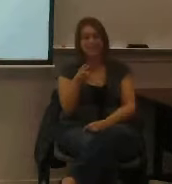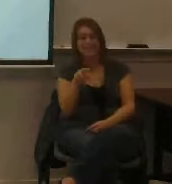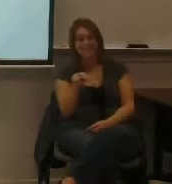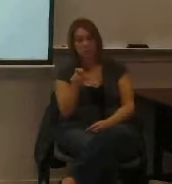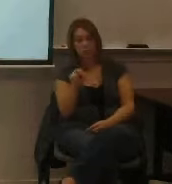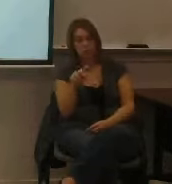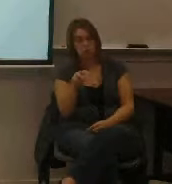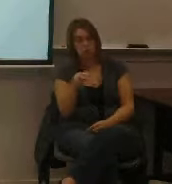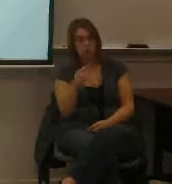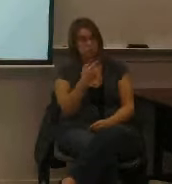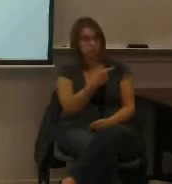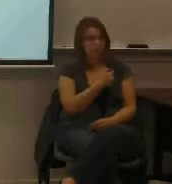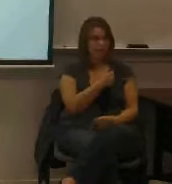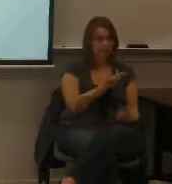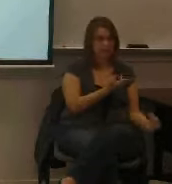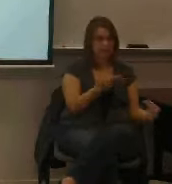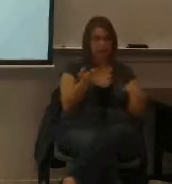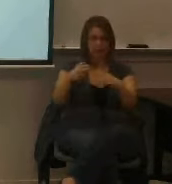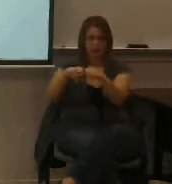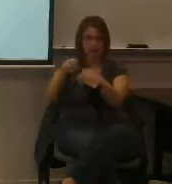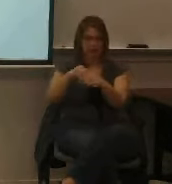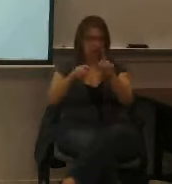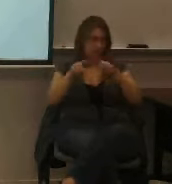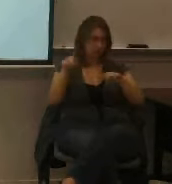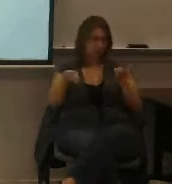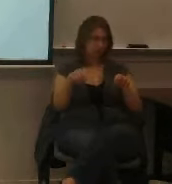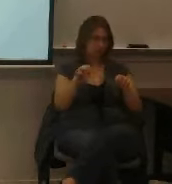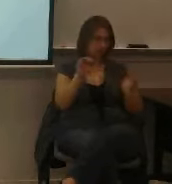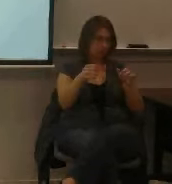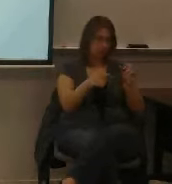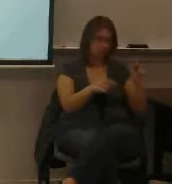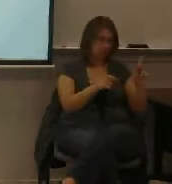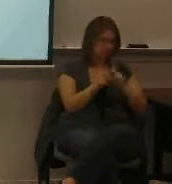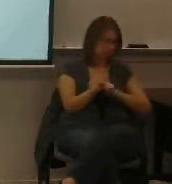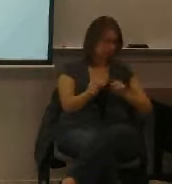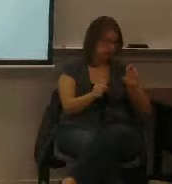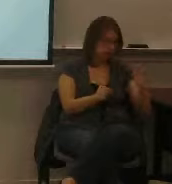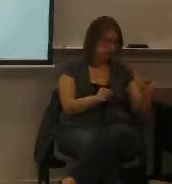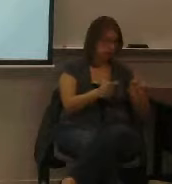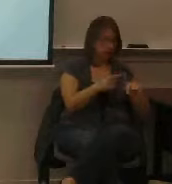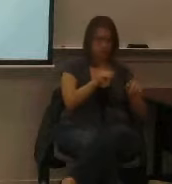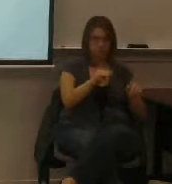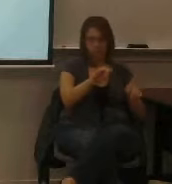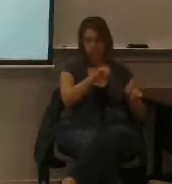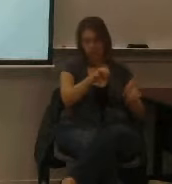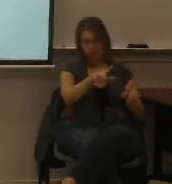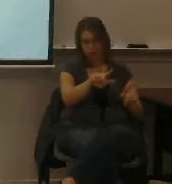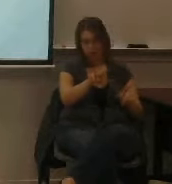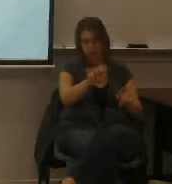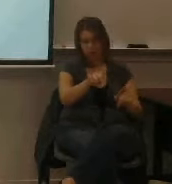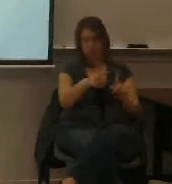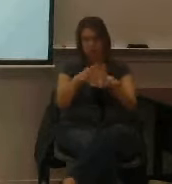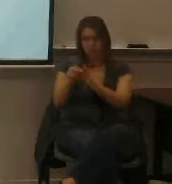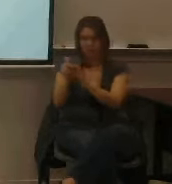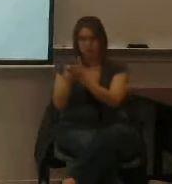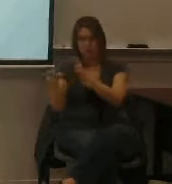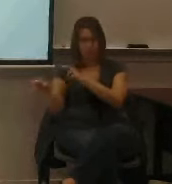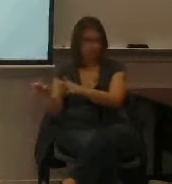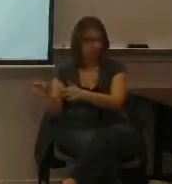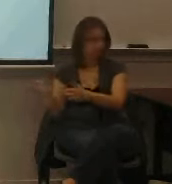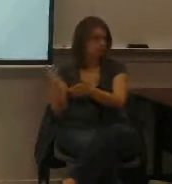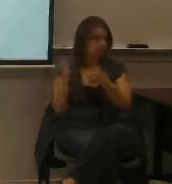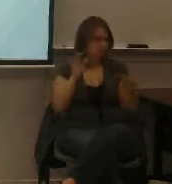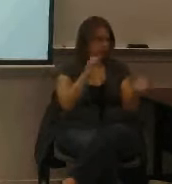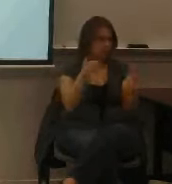that's true if you go from Kings Creek to McDowell Creek to Kansas River, and it's true if you go from